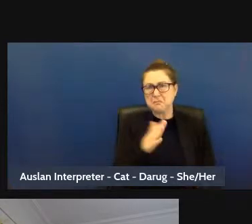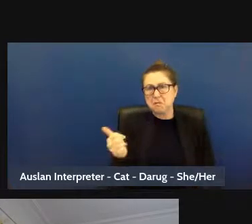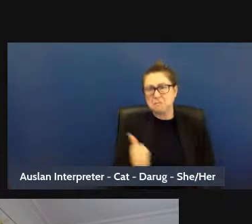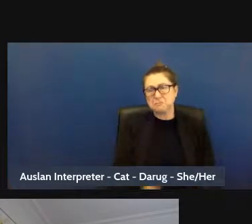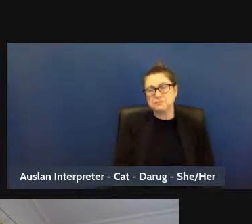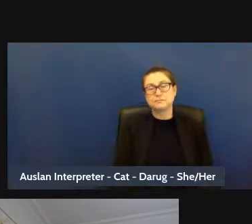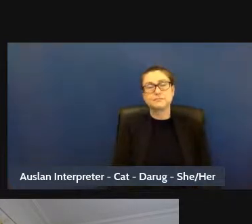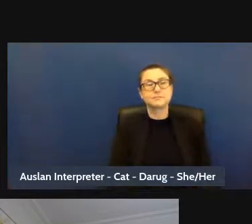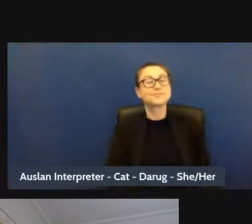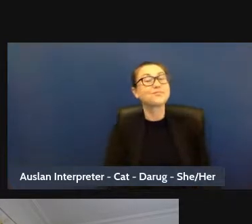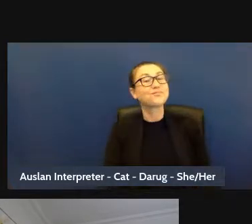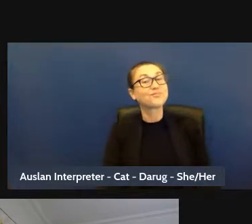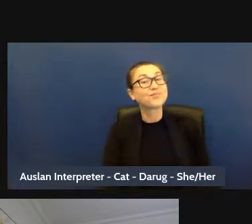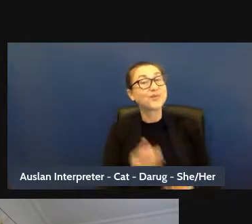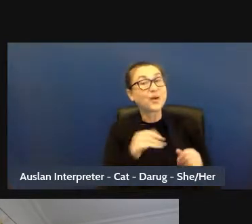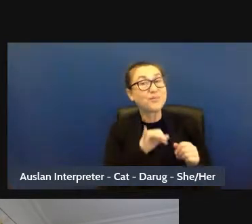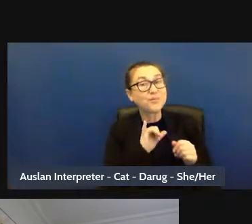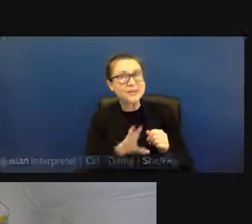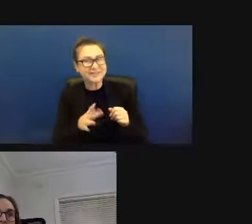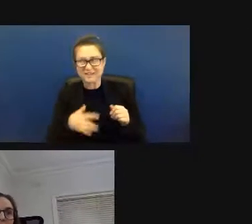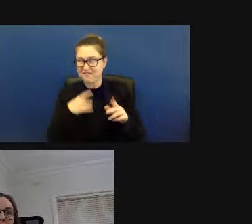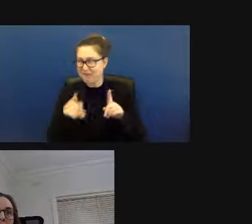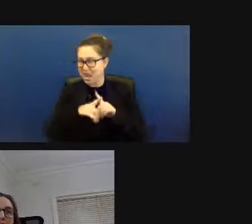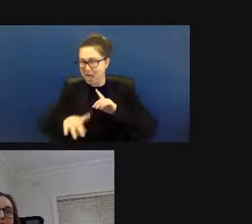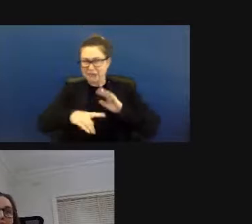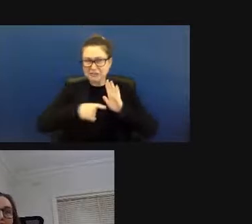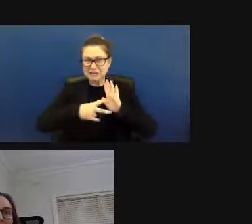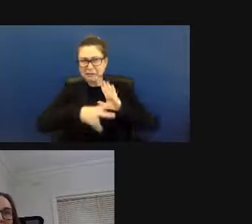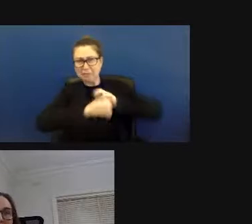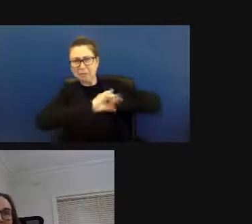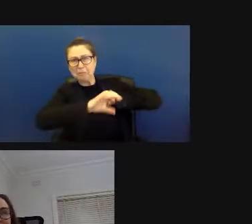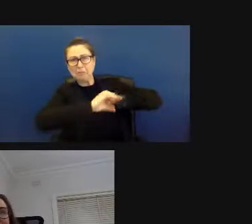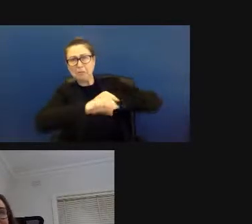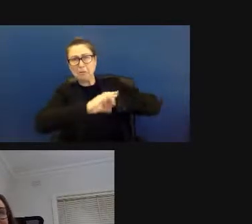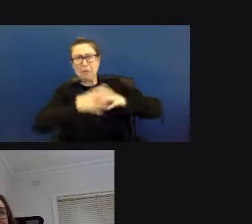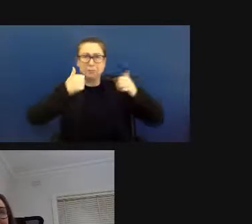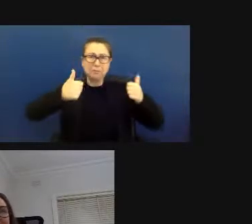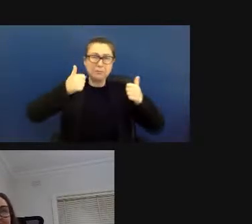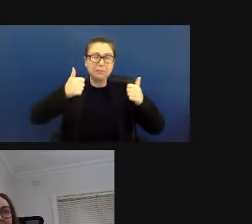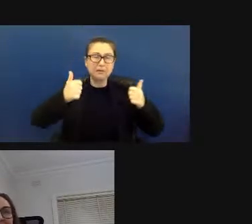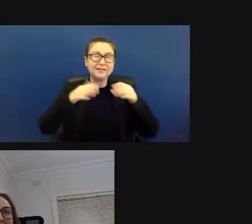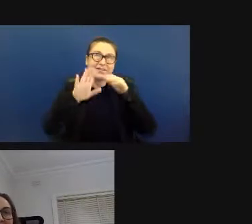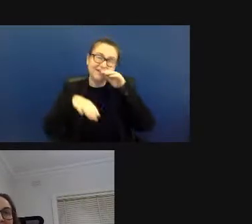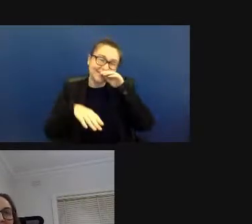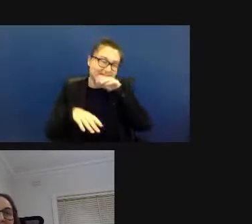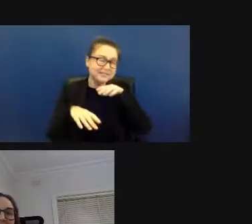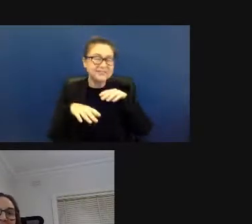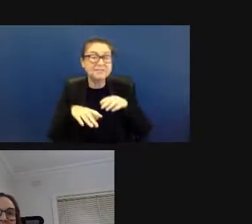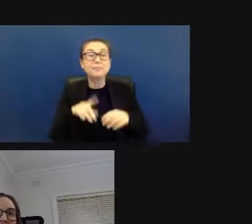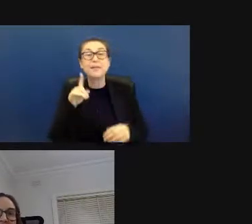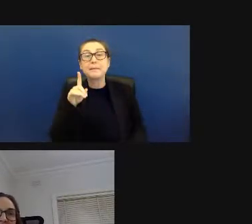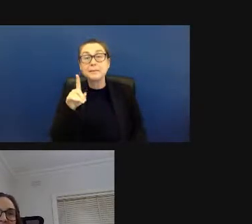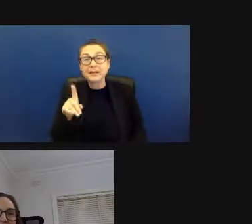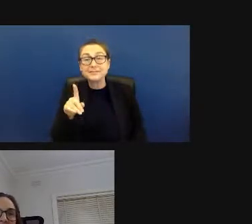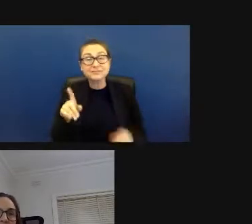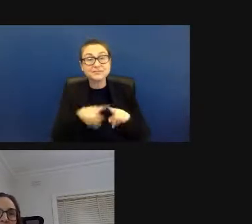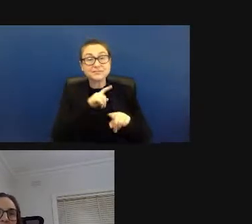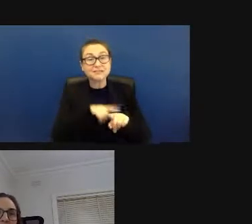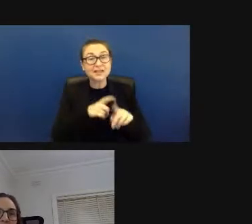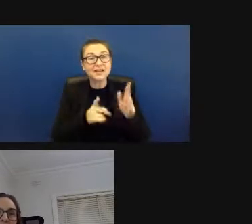Yeah, brilliant. We're sounding a bit like a sales pitch here, though. I'm just a bit wary of that. But whilst we're doing that, Leanne's asking